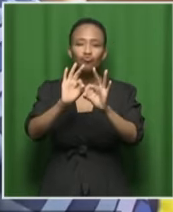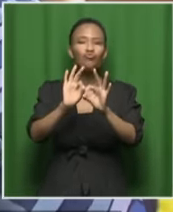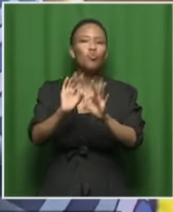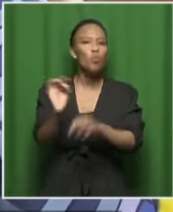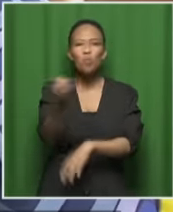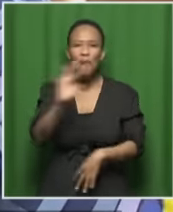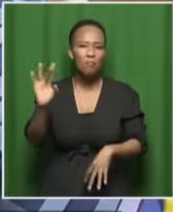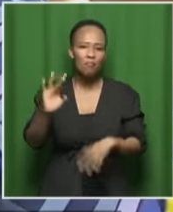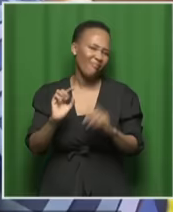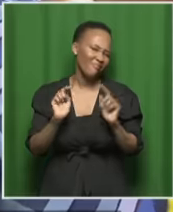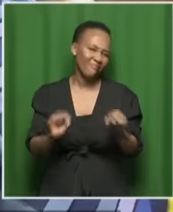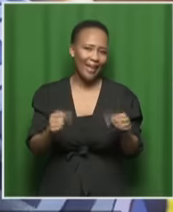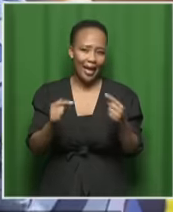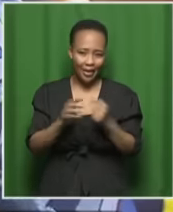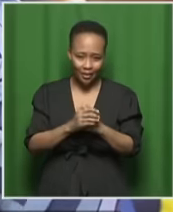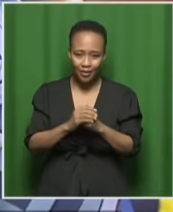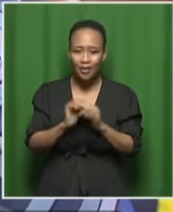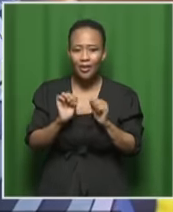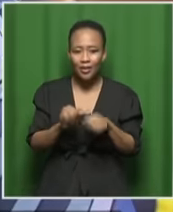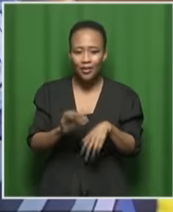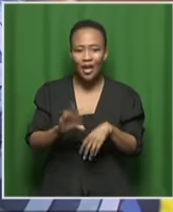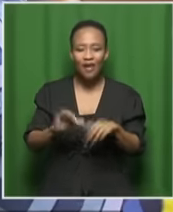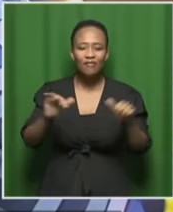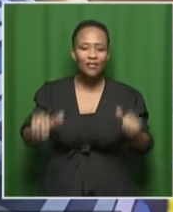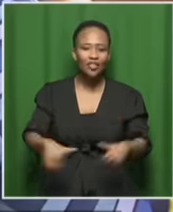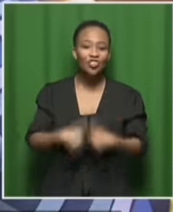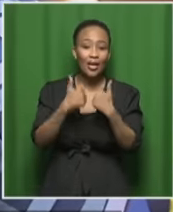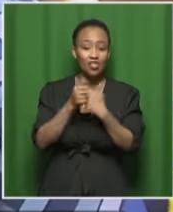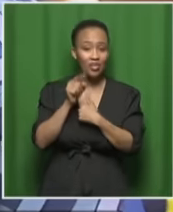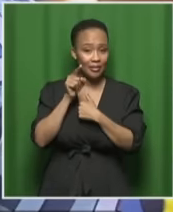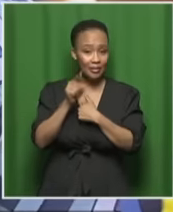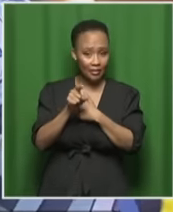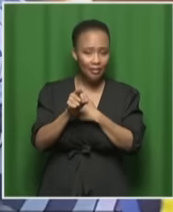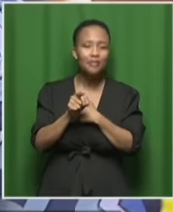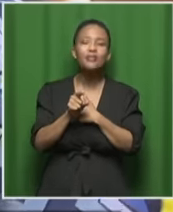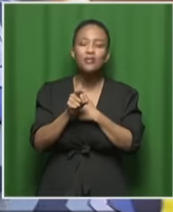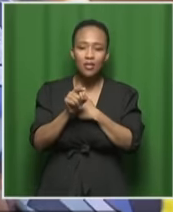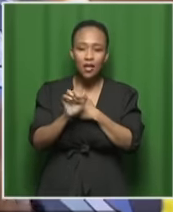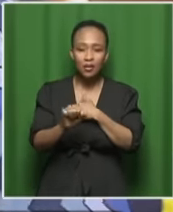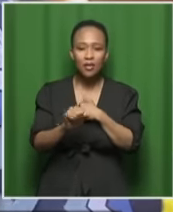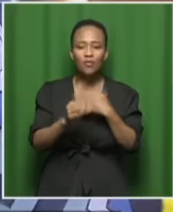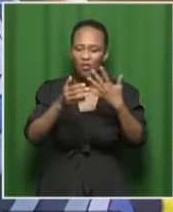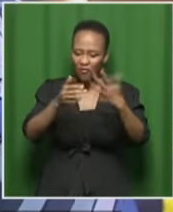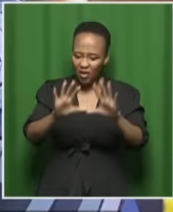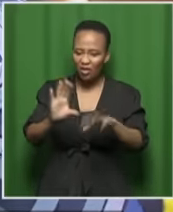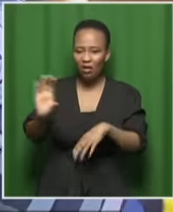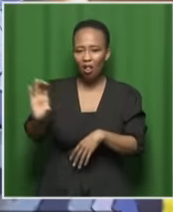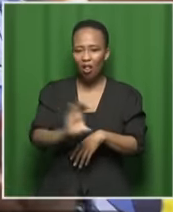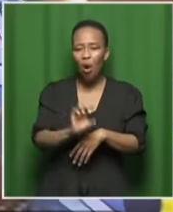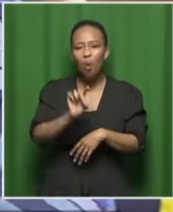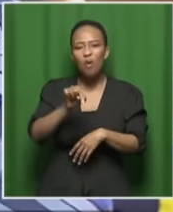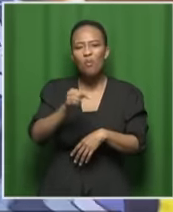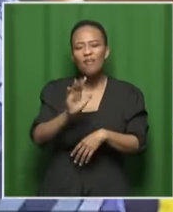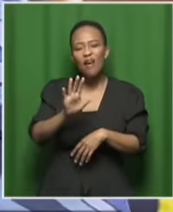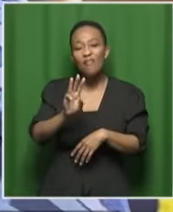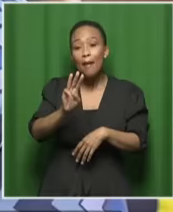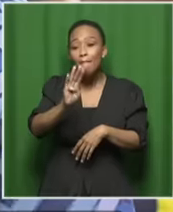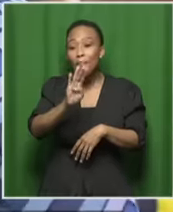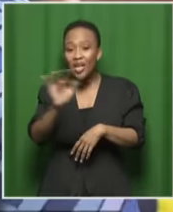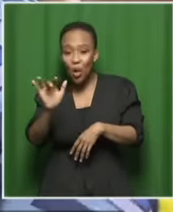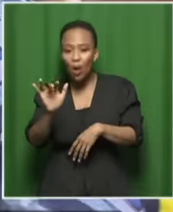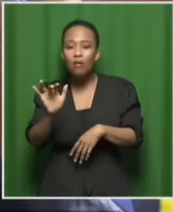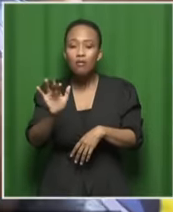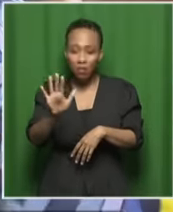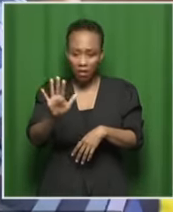raised, either challenges of sewer, which is something that we've invested almost 3.5 billion rands to overhaul the sewer system. When you came here for the